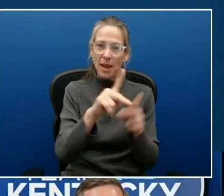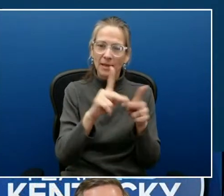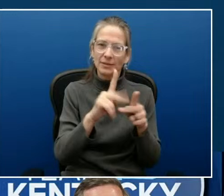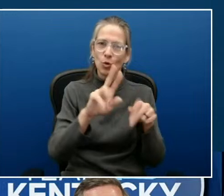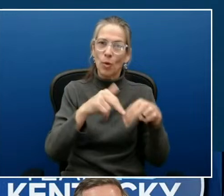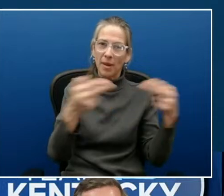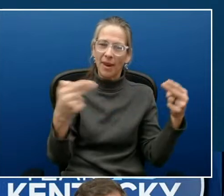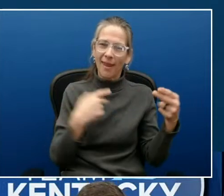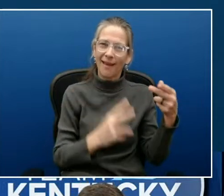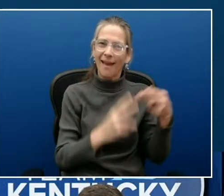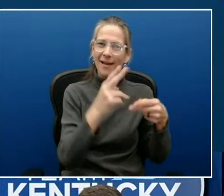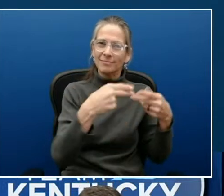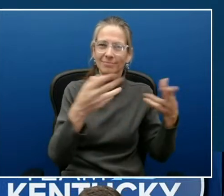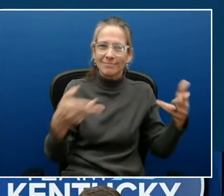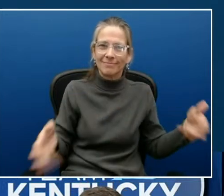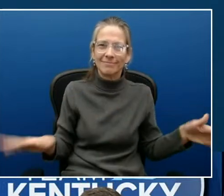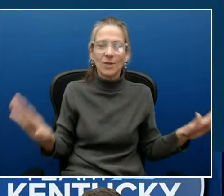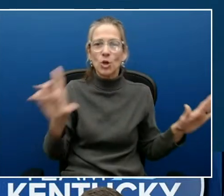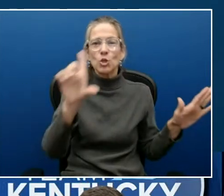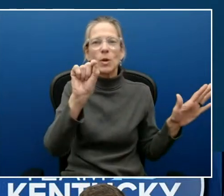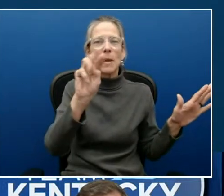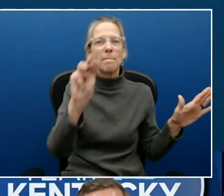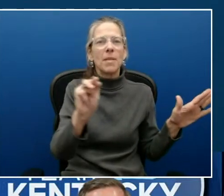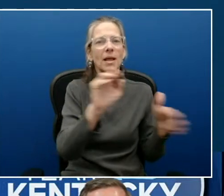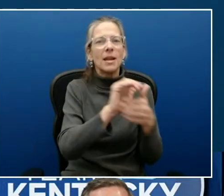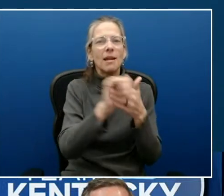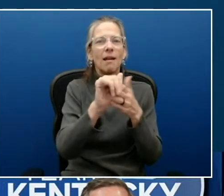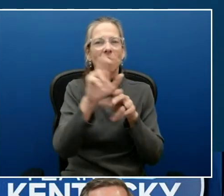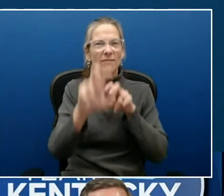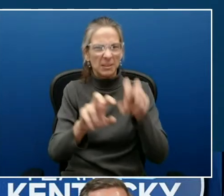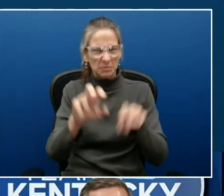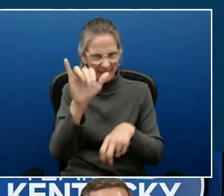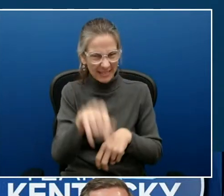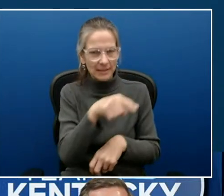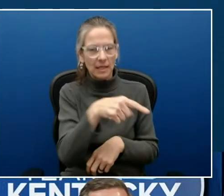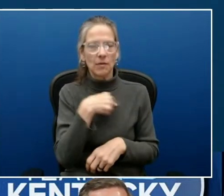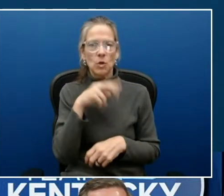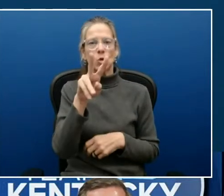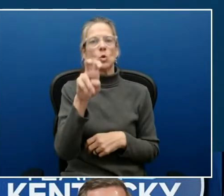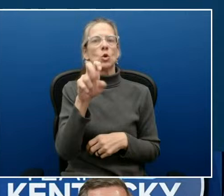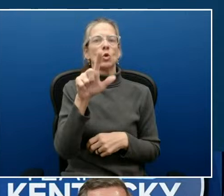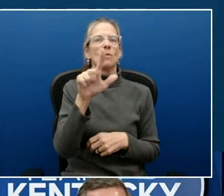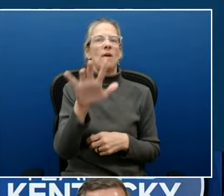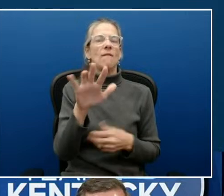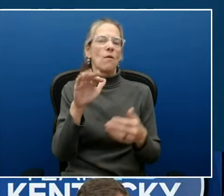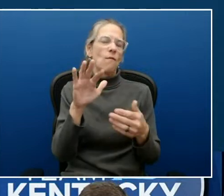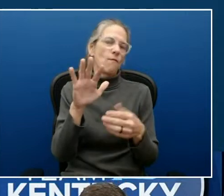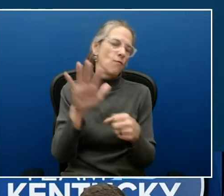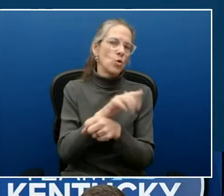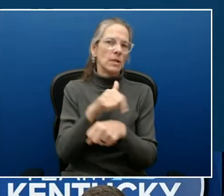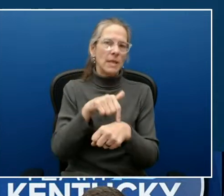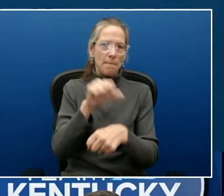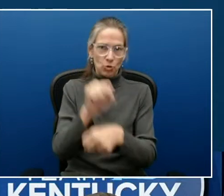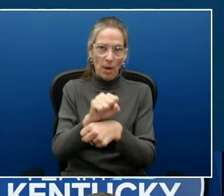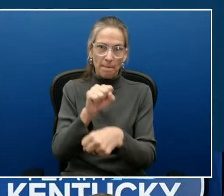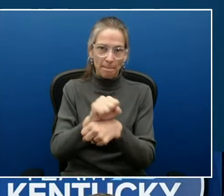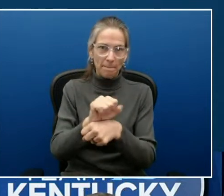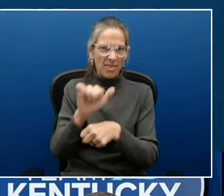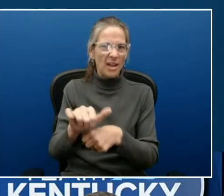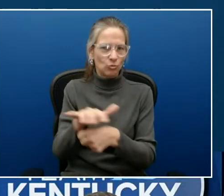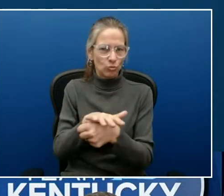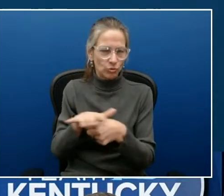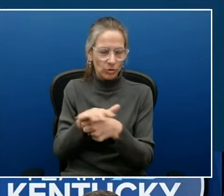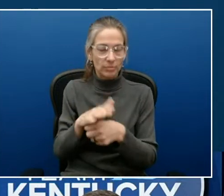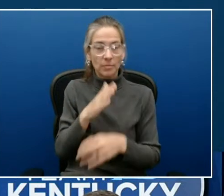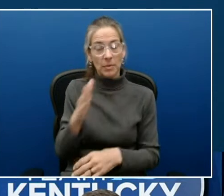than $20 million investment, and it's going to create over 225 full-time jobs in the region. Bakery Express